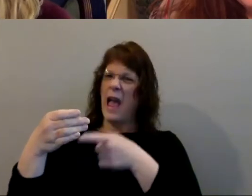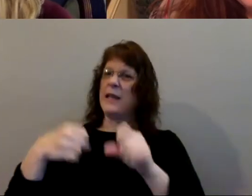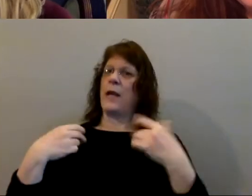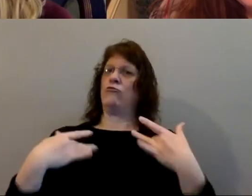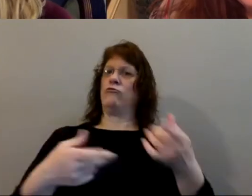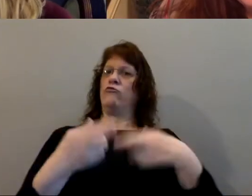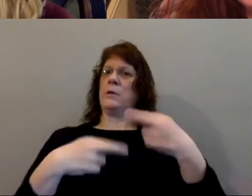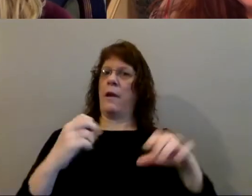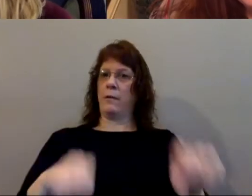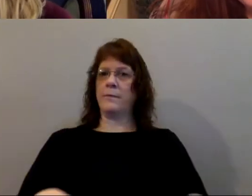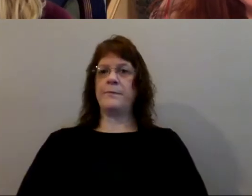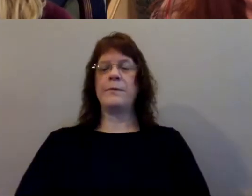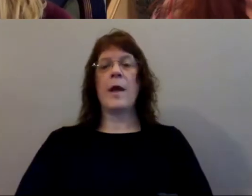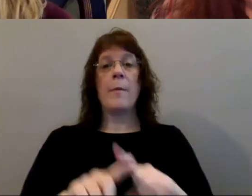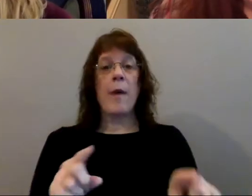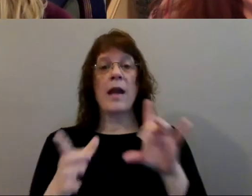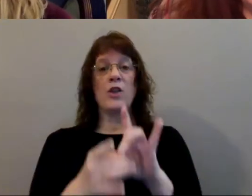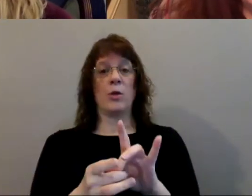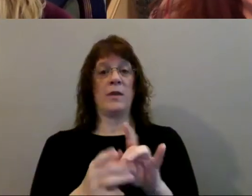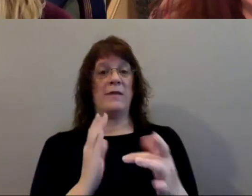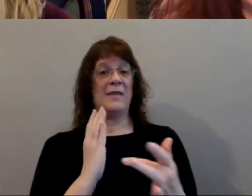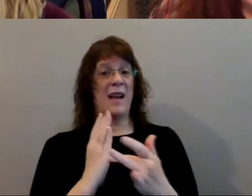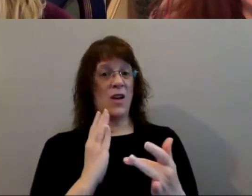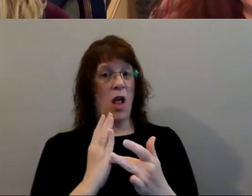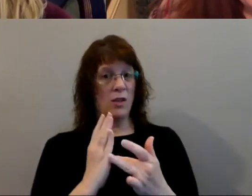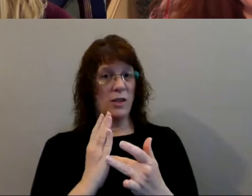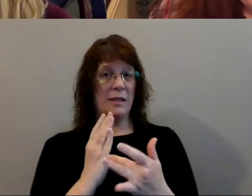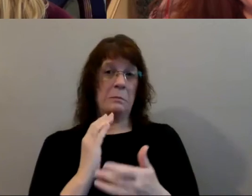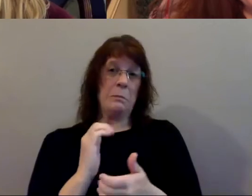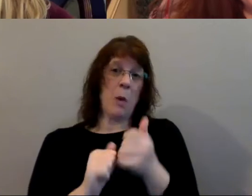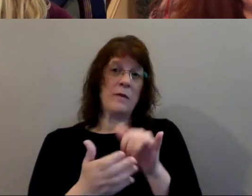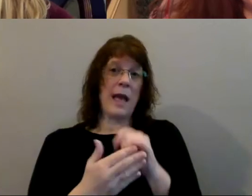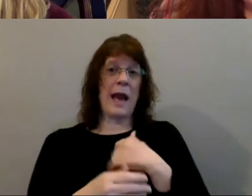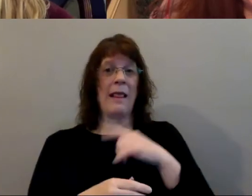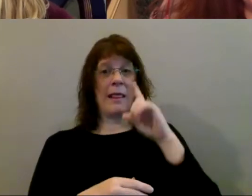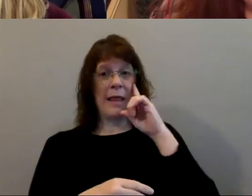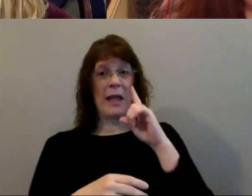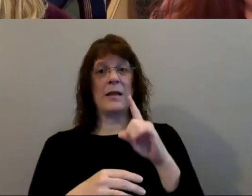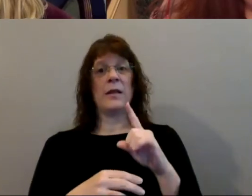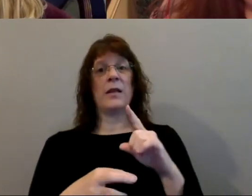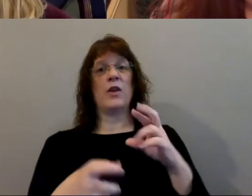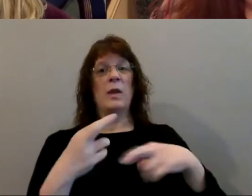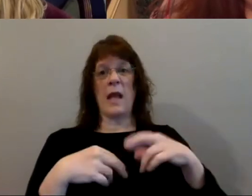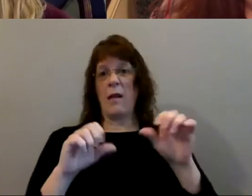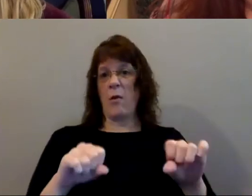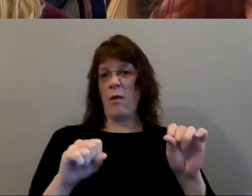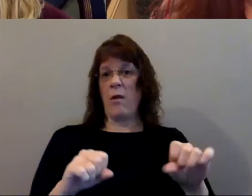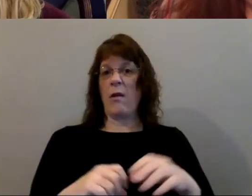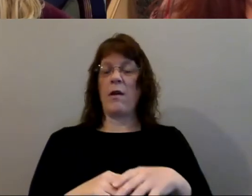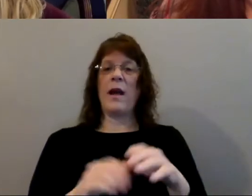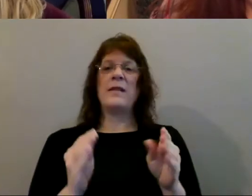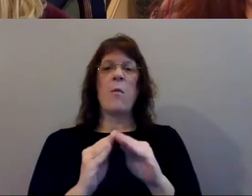recycle. But in terms of technology, most of it I would say is recyclable. It's more a matter of like cost